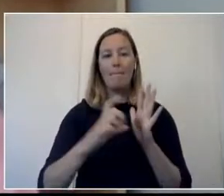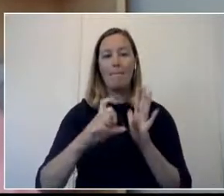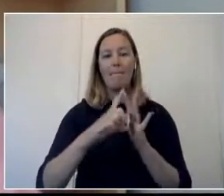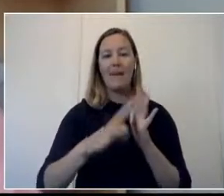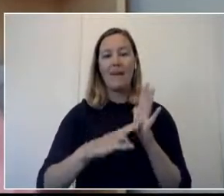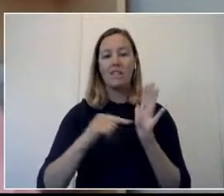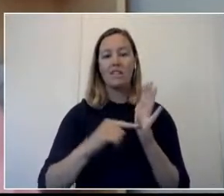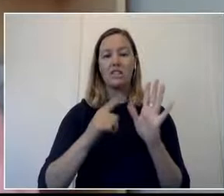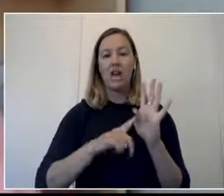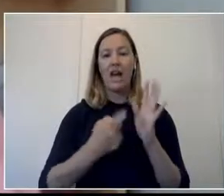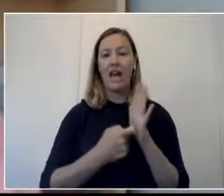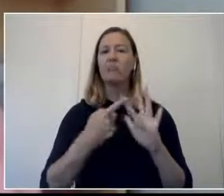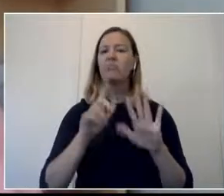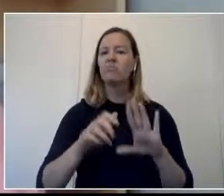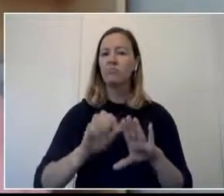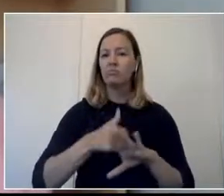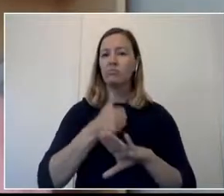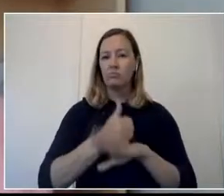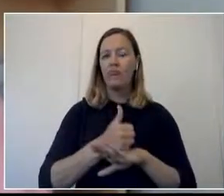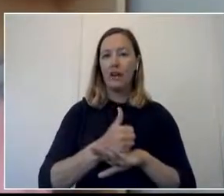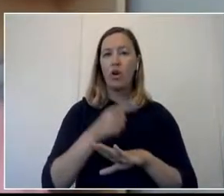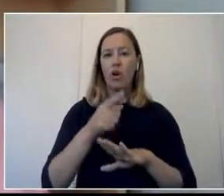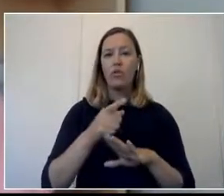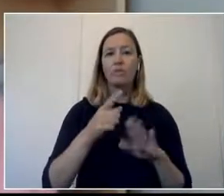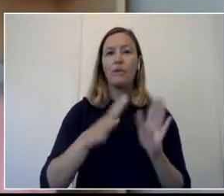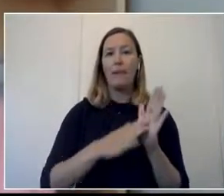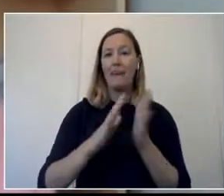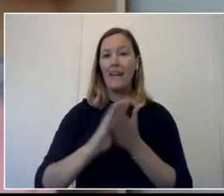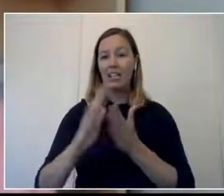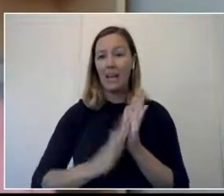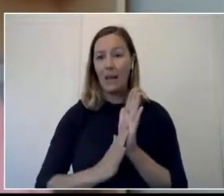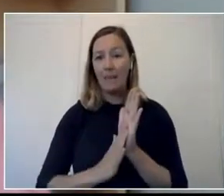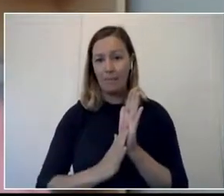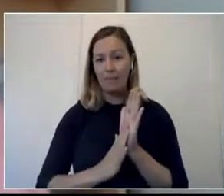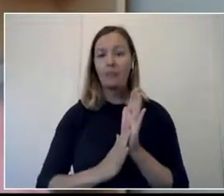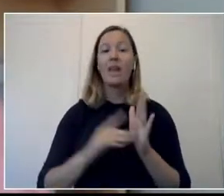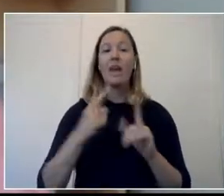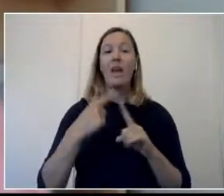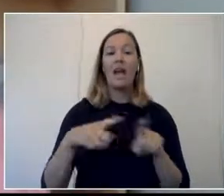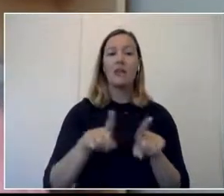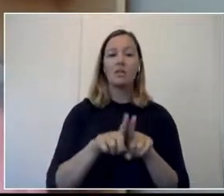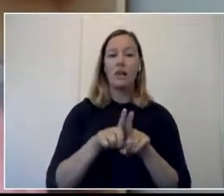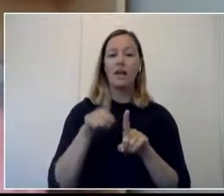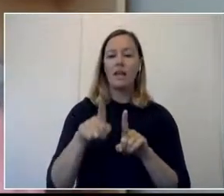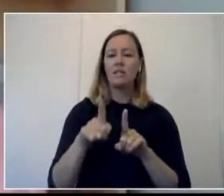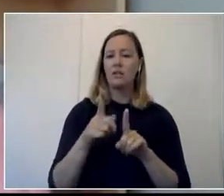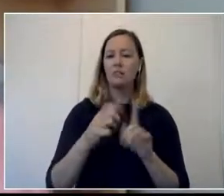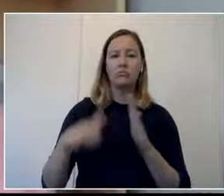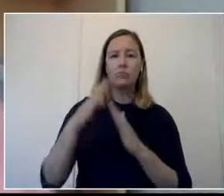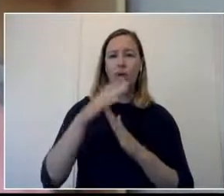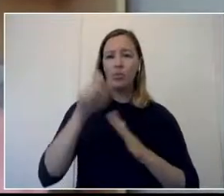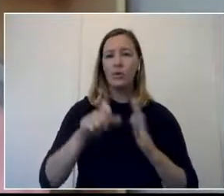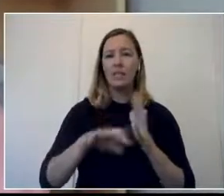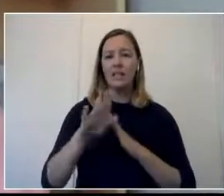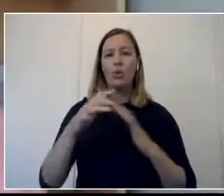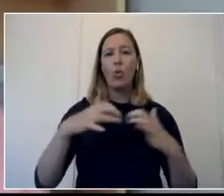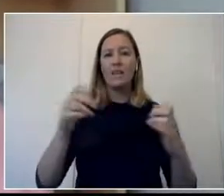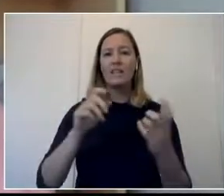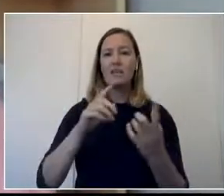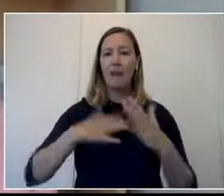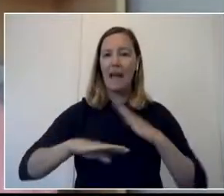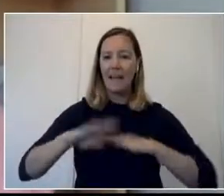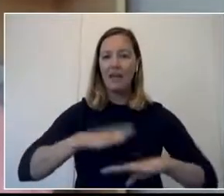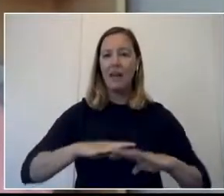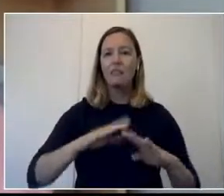Hargreaves McIntyre Research Consultancy and a leading authority on audience motivations, behaviour and responses in the